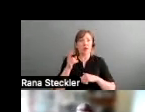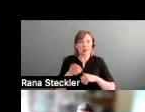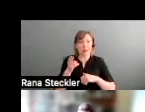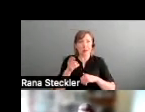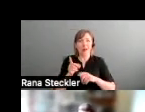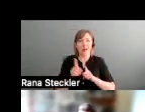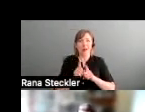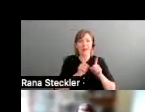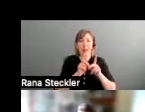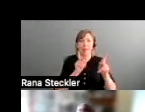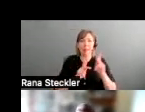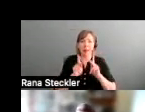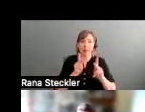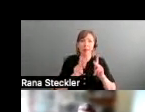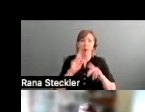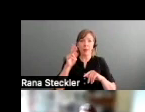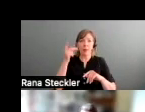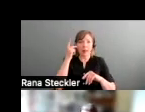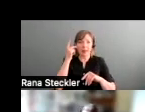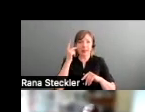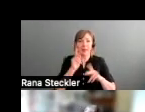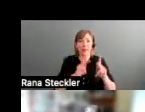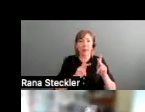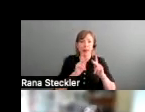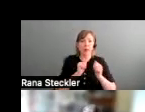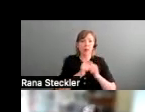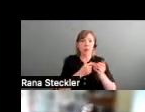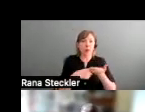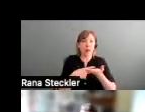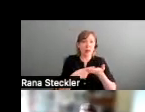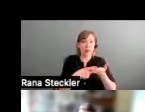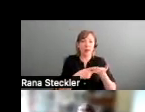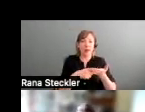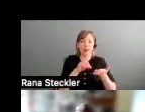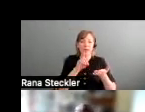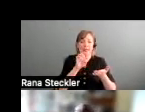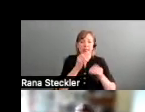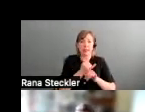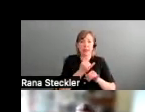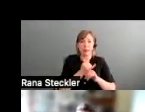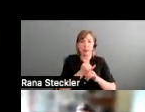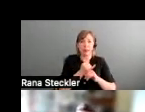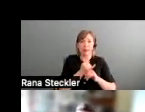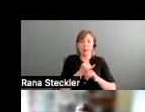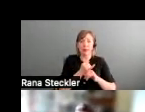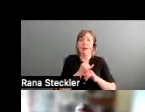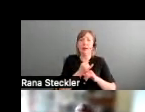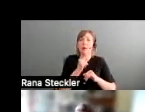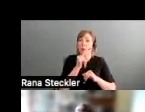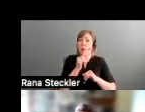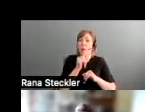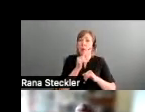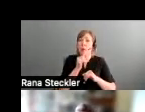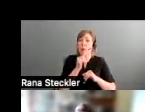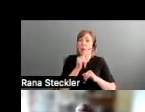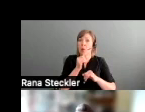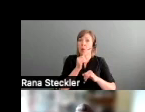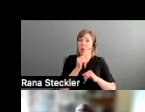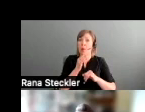and policy people and people who talk about deinstitutionalization don't mention, is the